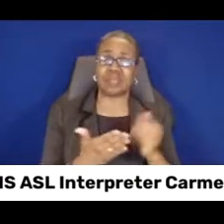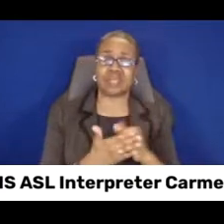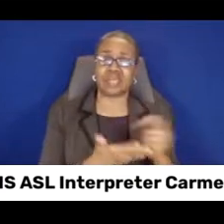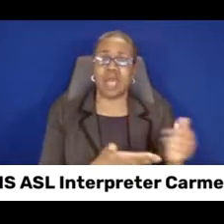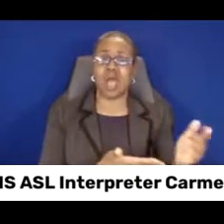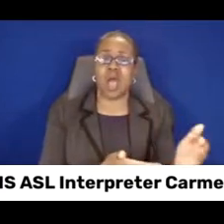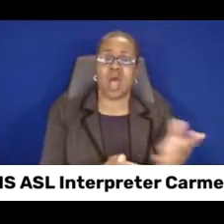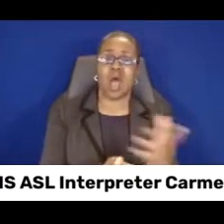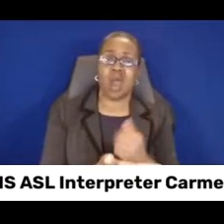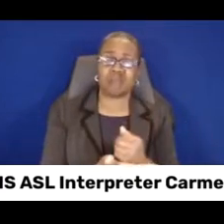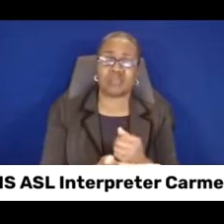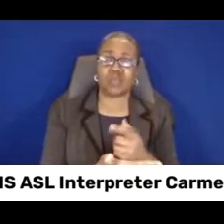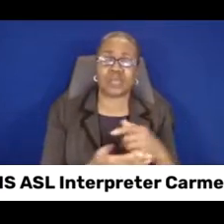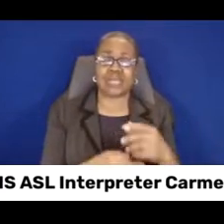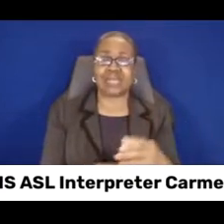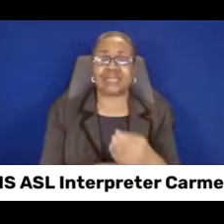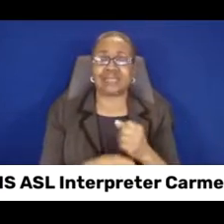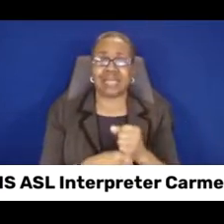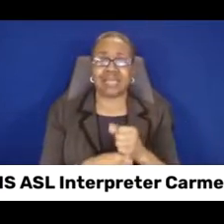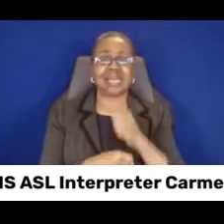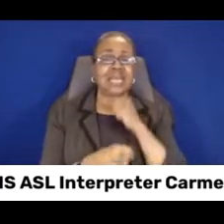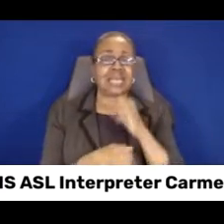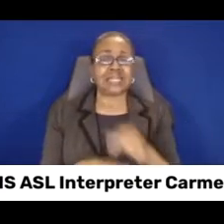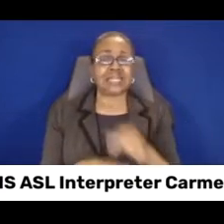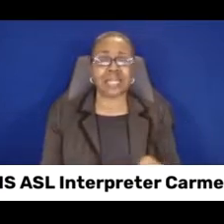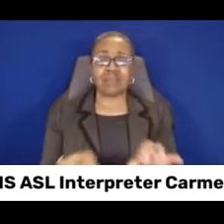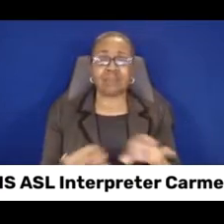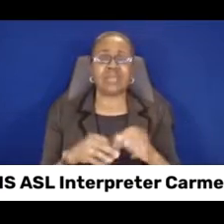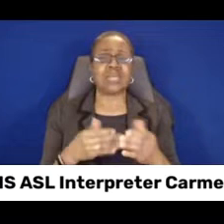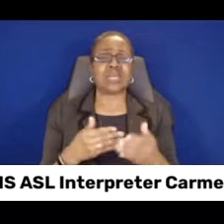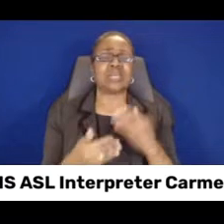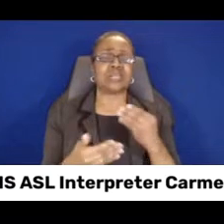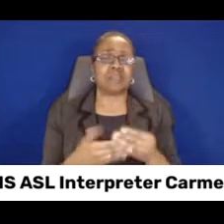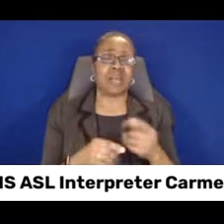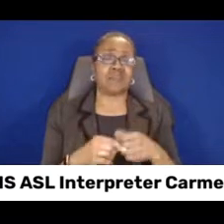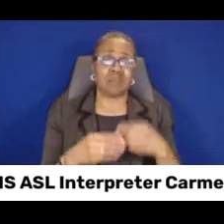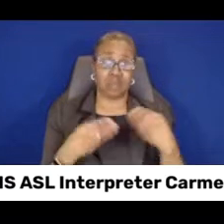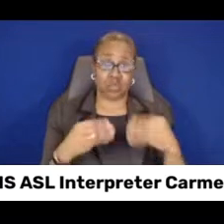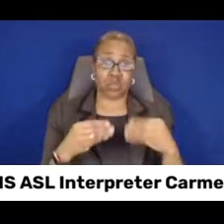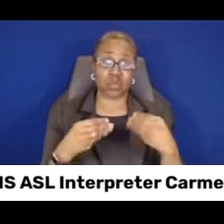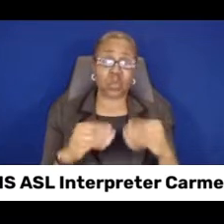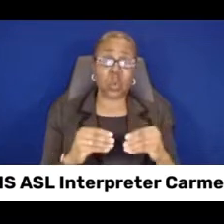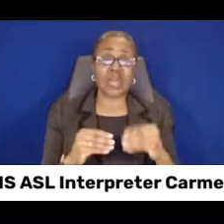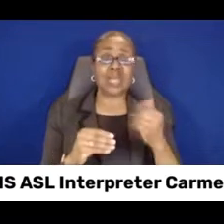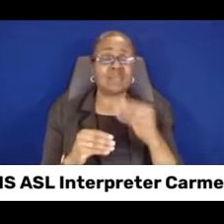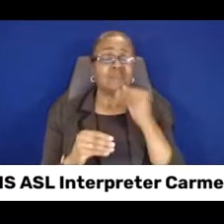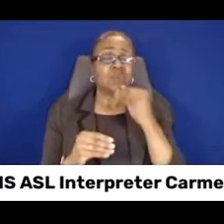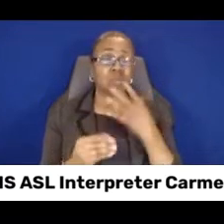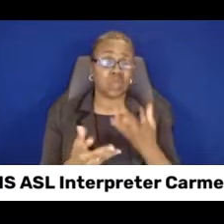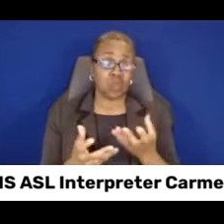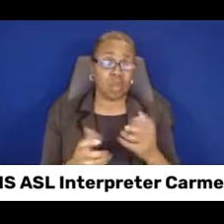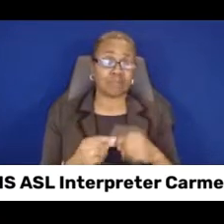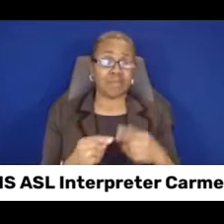harvest, something to take. It's not important. He can easily buy from the supermarket any food he likes, but he likes to do